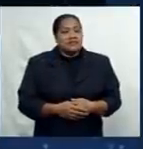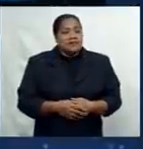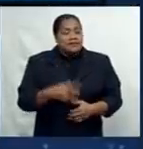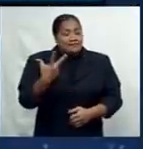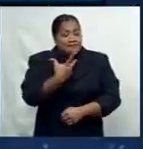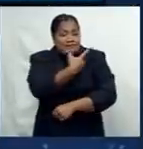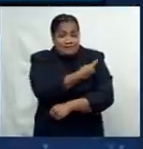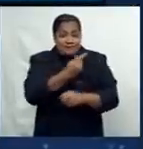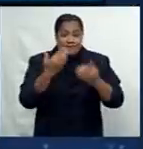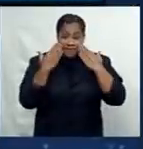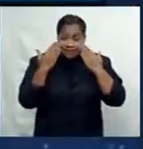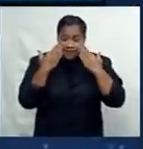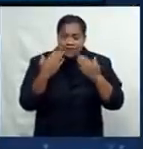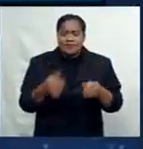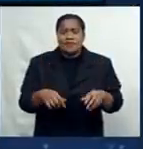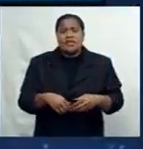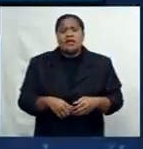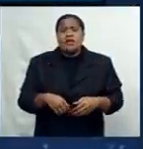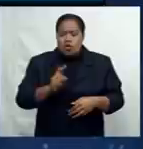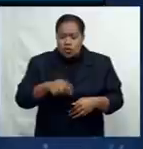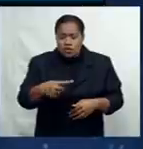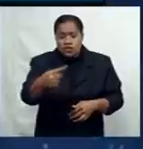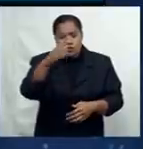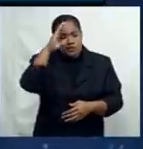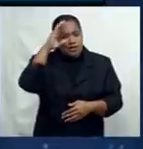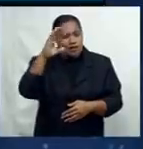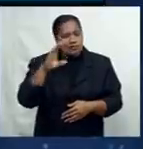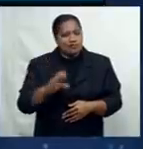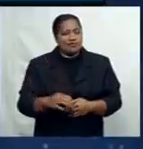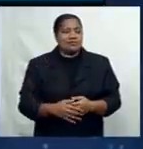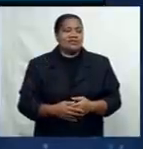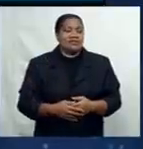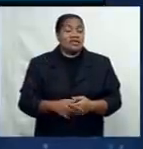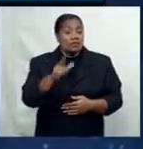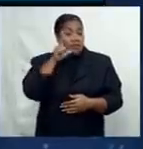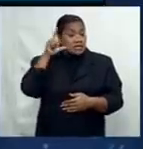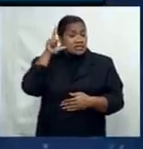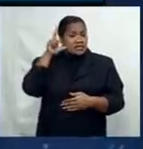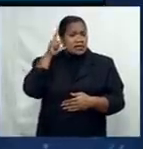vaccination campaign also continues around the country. As of yesterday,